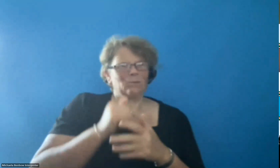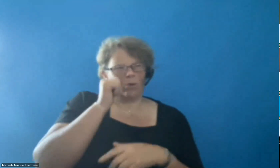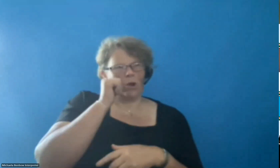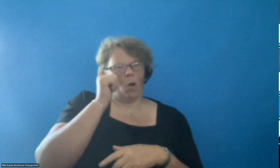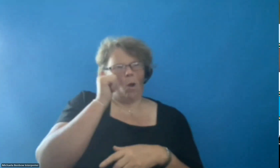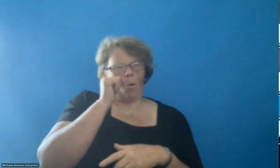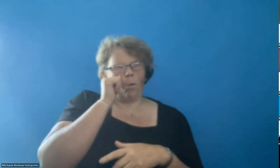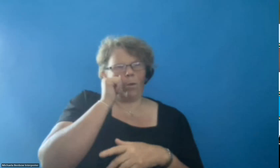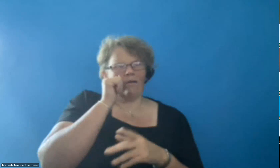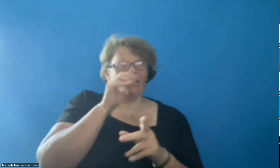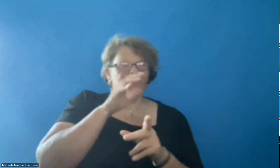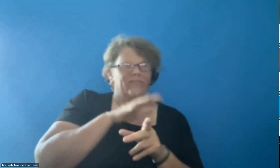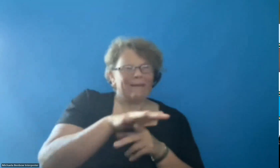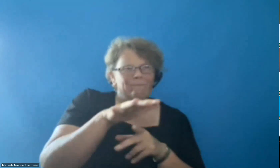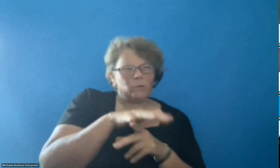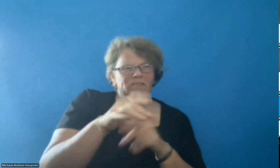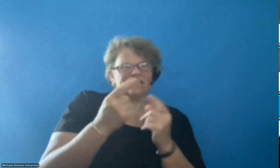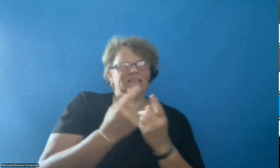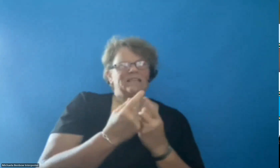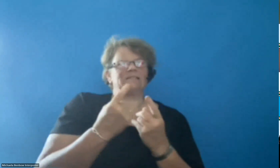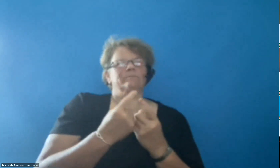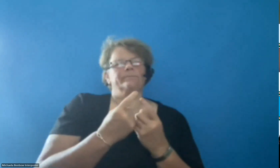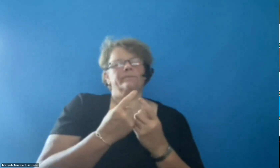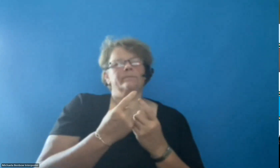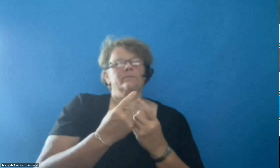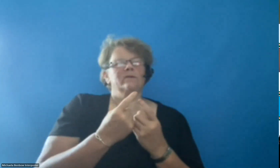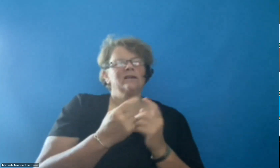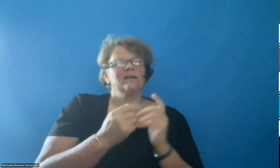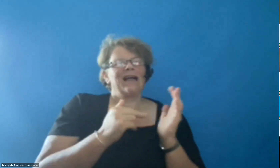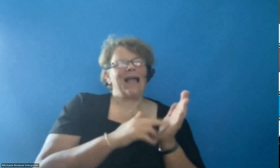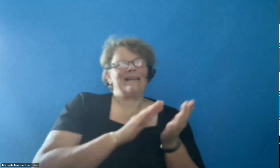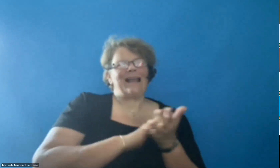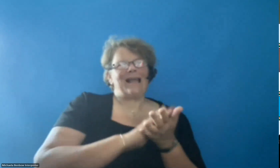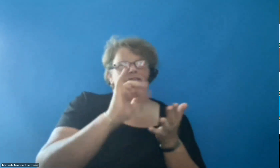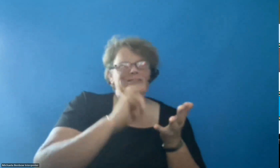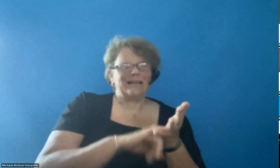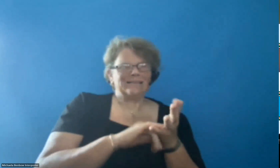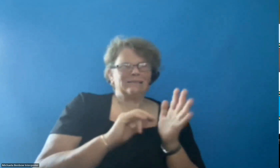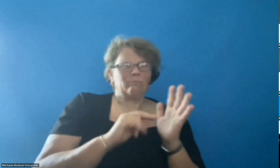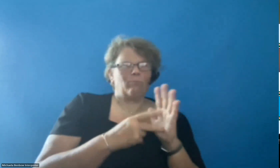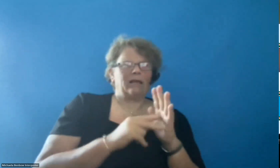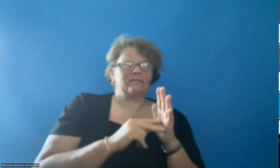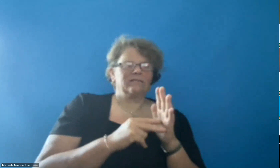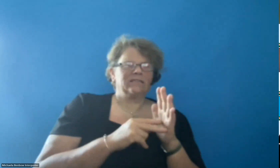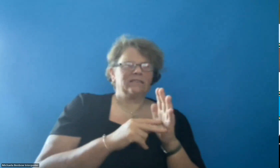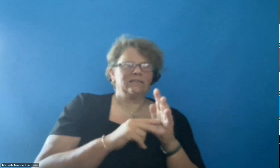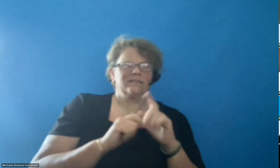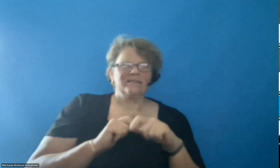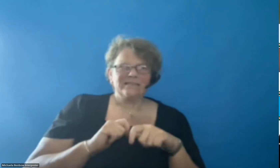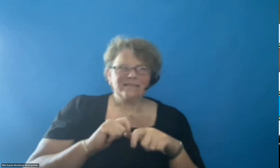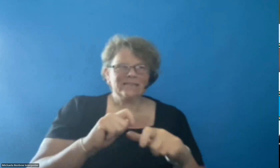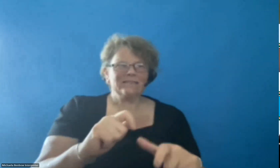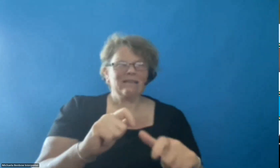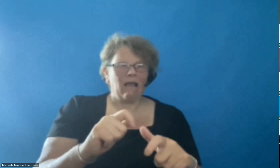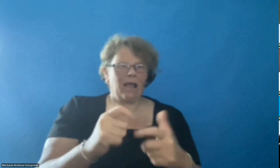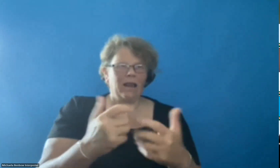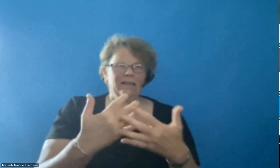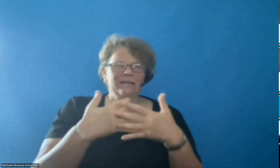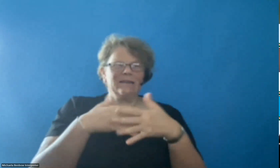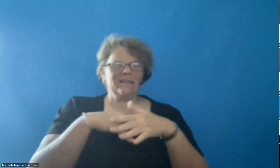and influence. So this is where, you know, we're setting this out as an NHS plan, but it's still part of that broader integrated